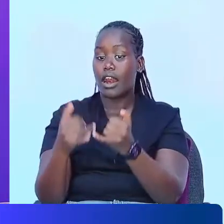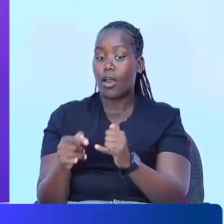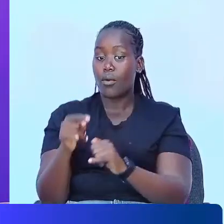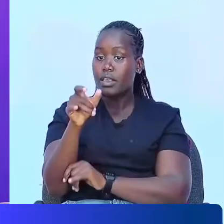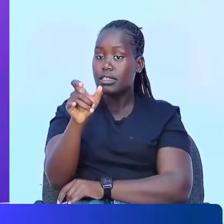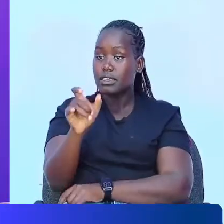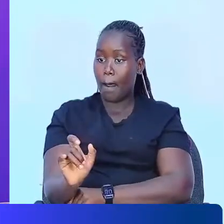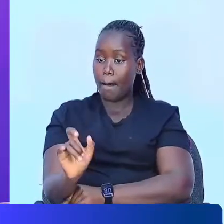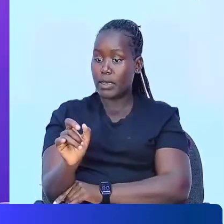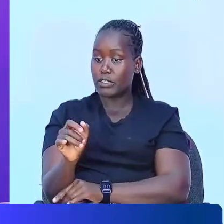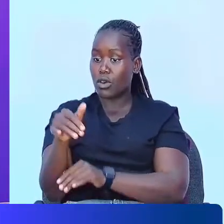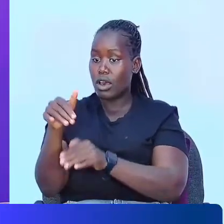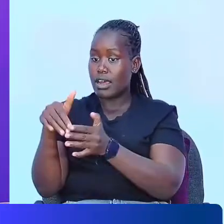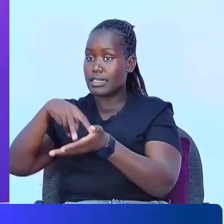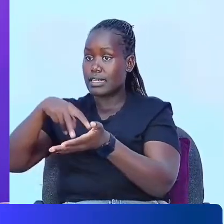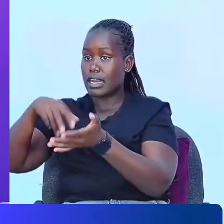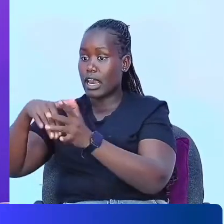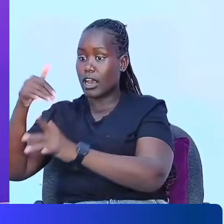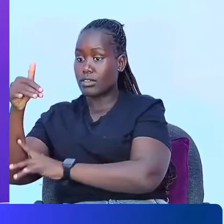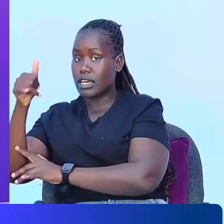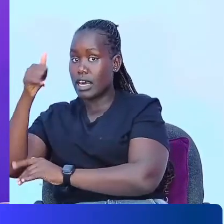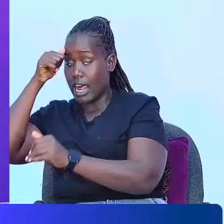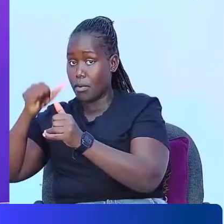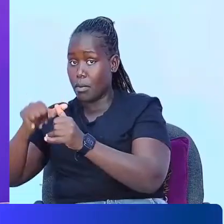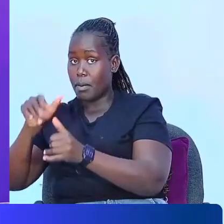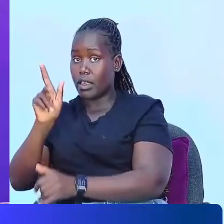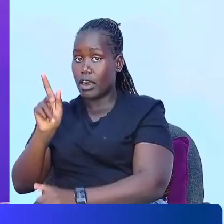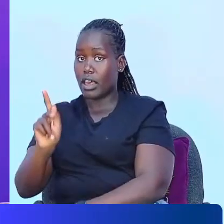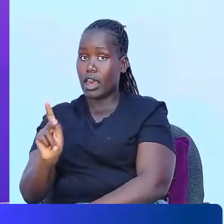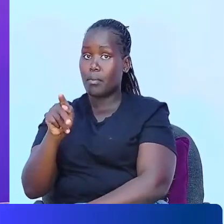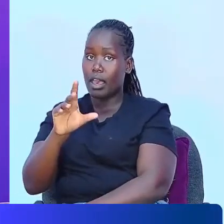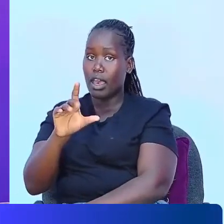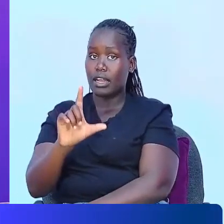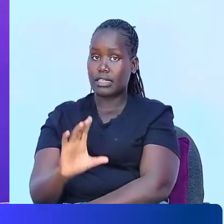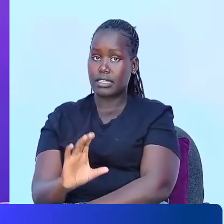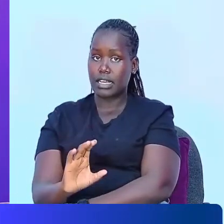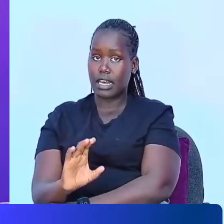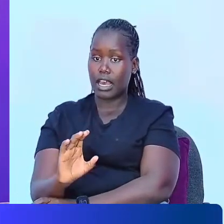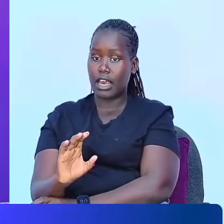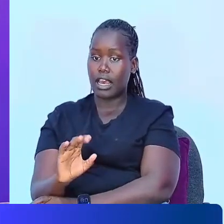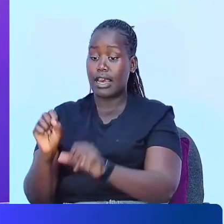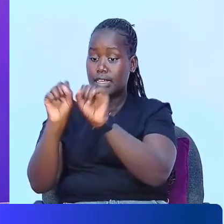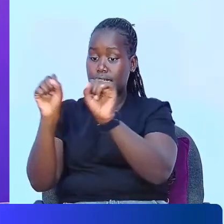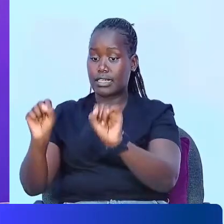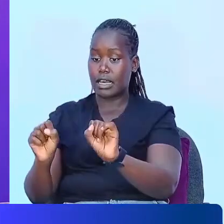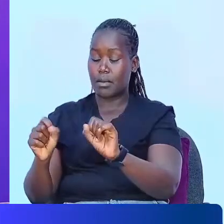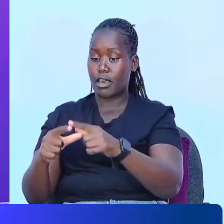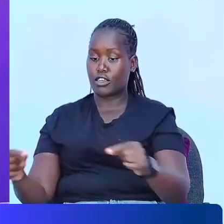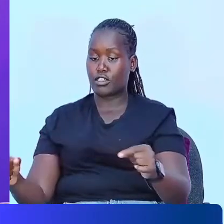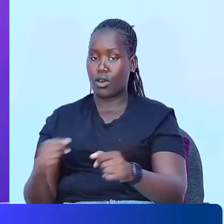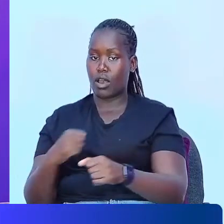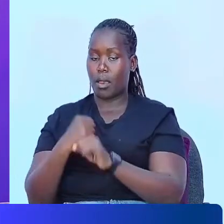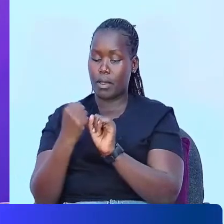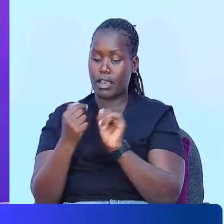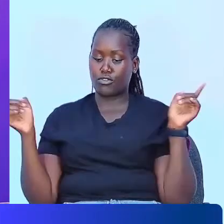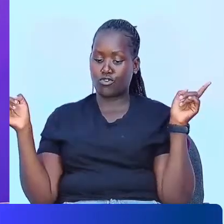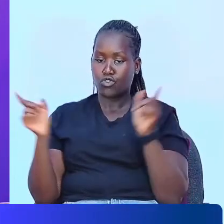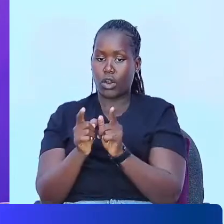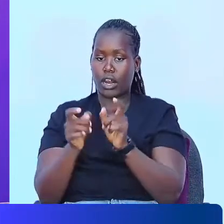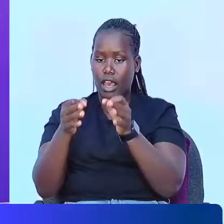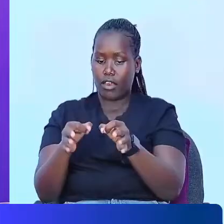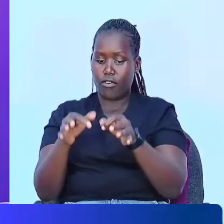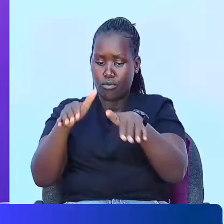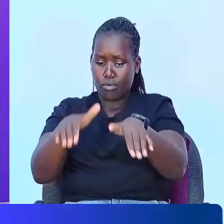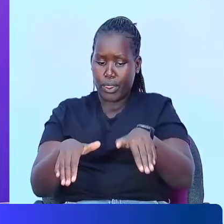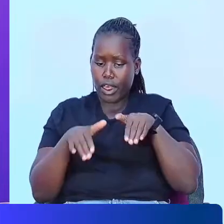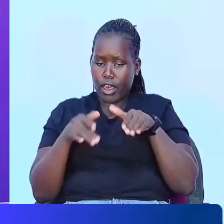standing out there is telling you, no, the Kenya Power process is long. I'll make it faster. Shorter. Now, if you're going to wait for 1